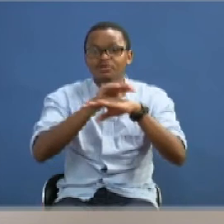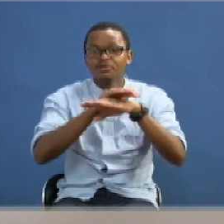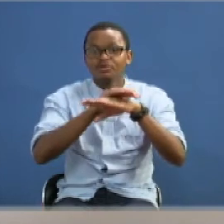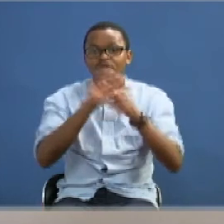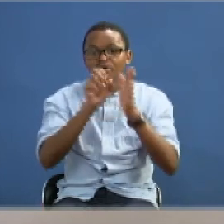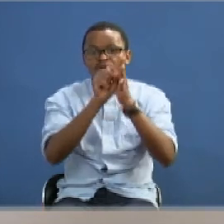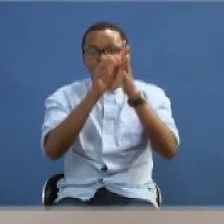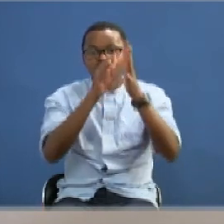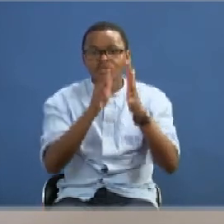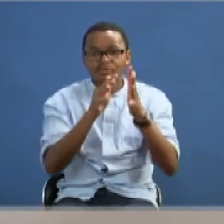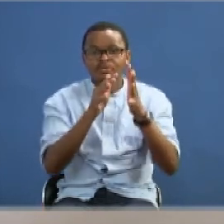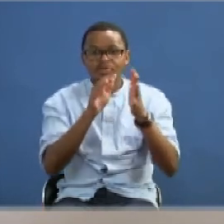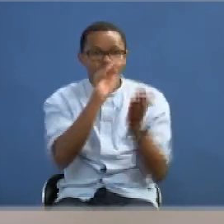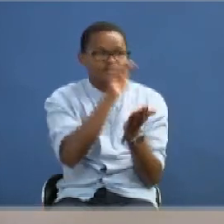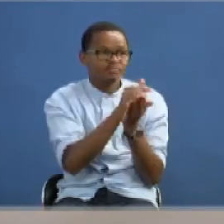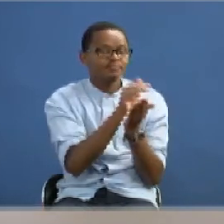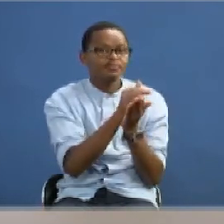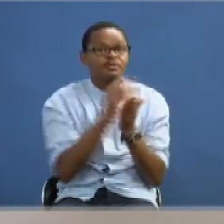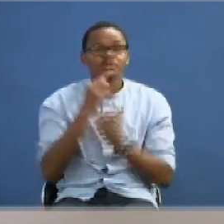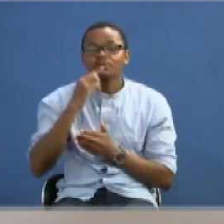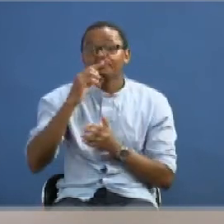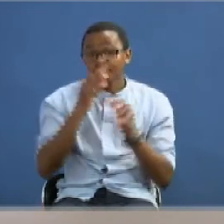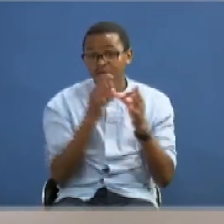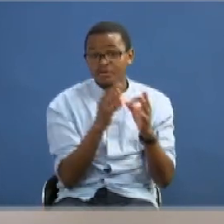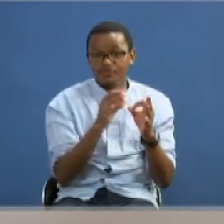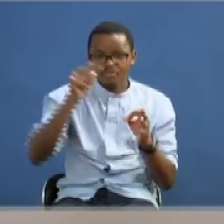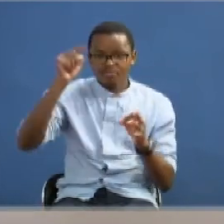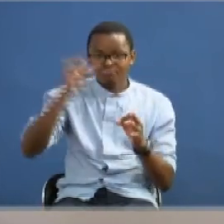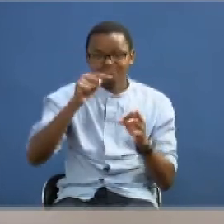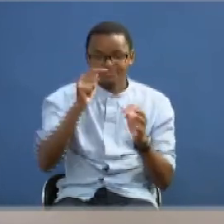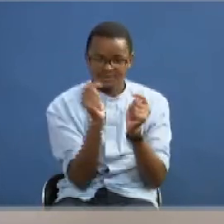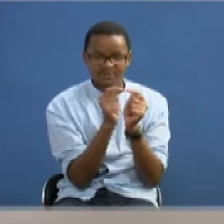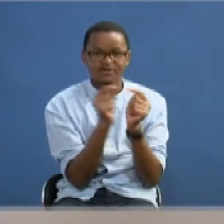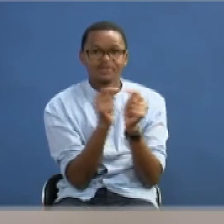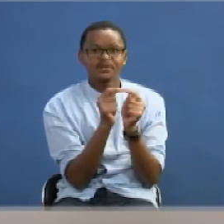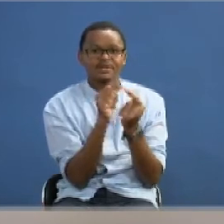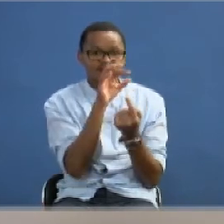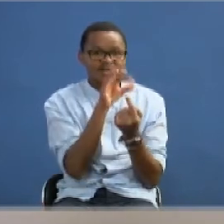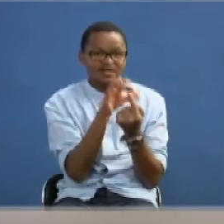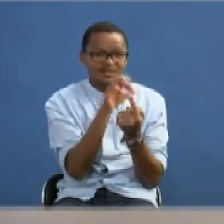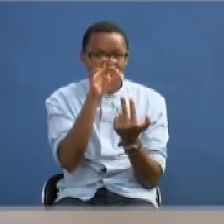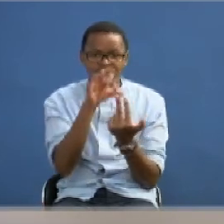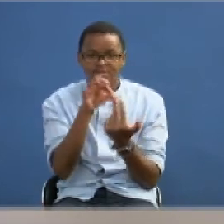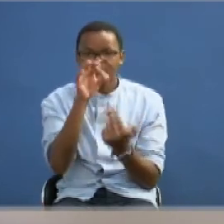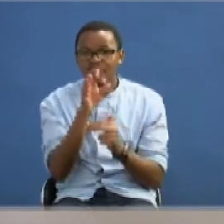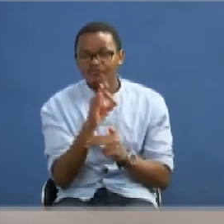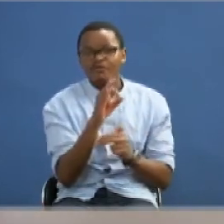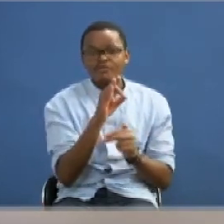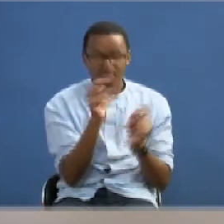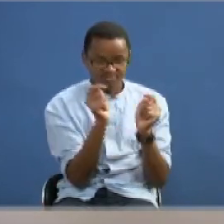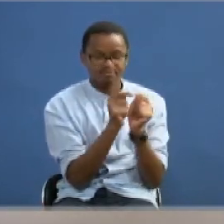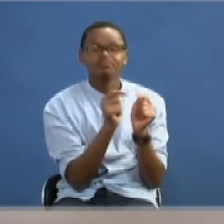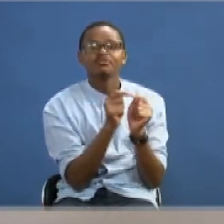sample collection, sample storage, sample. So if you must test the specificity of a